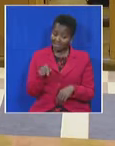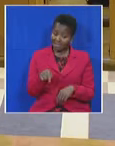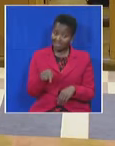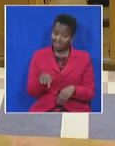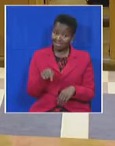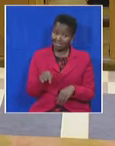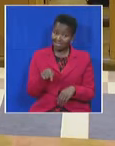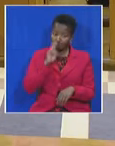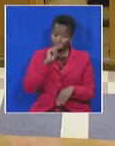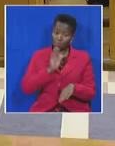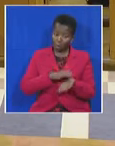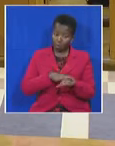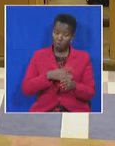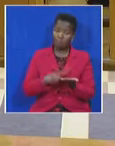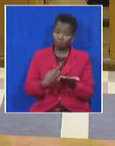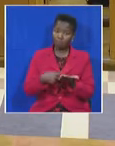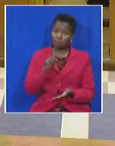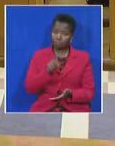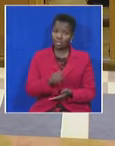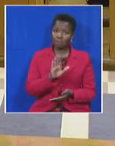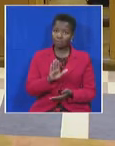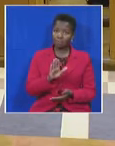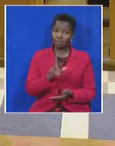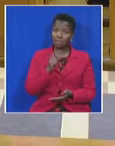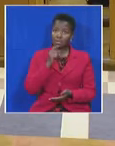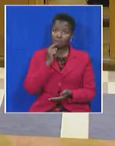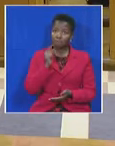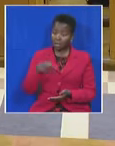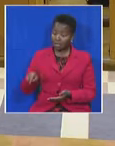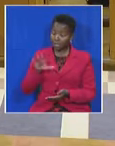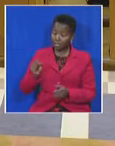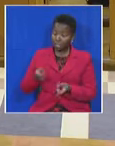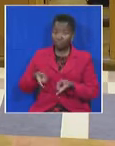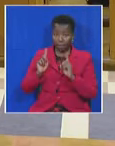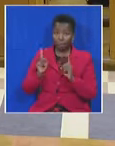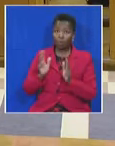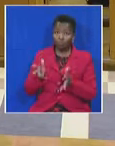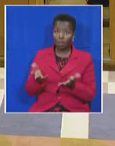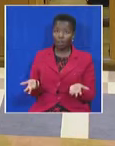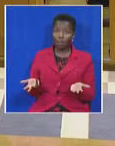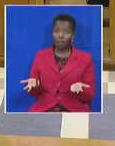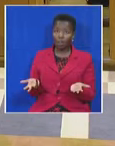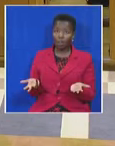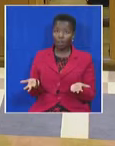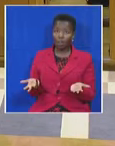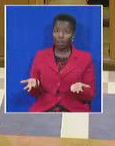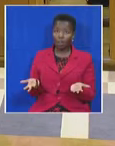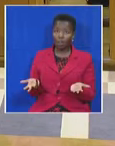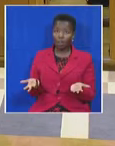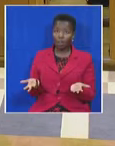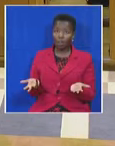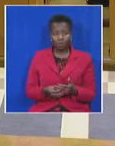more discussion on this question. Thank you, Honourable Member. Otherwise, we're putting our country in danger. Thank you, Honourable Member.